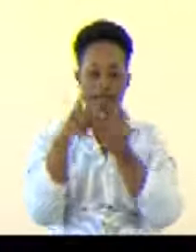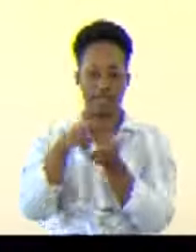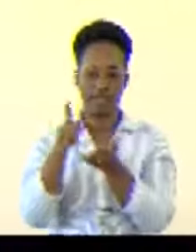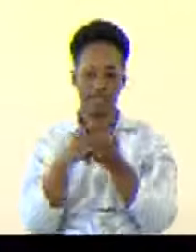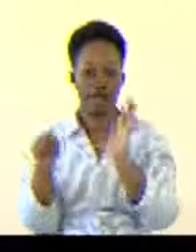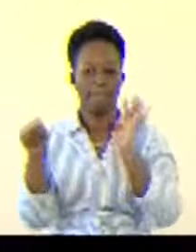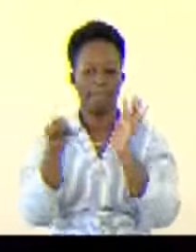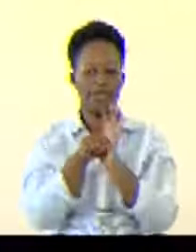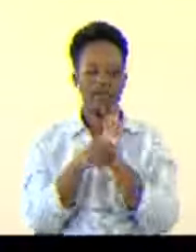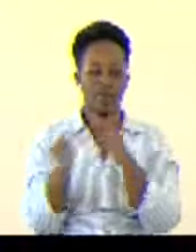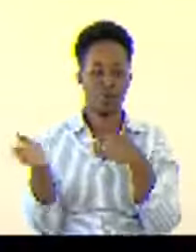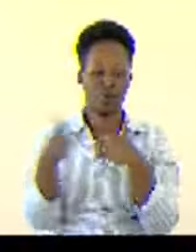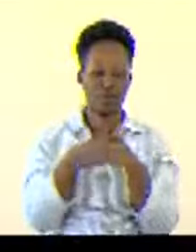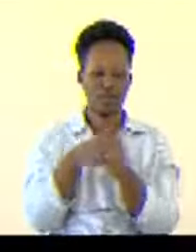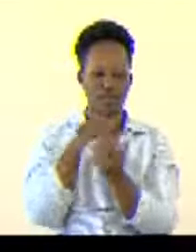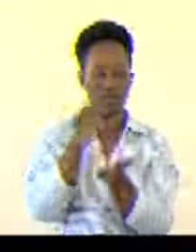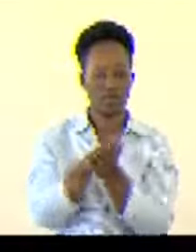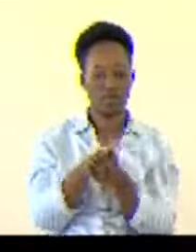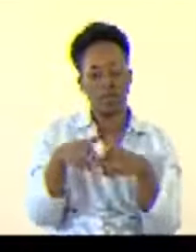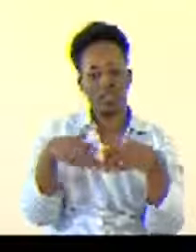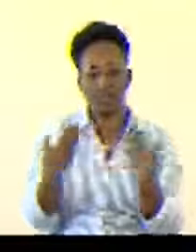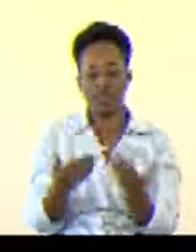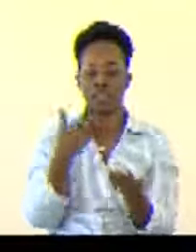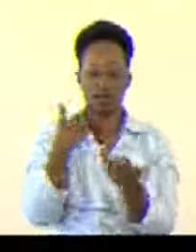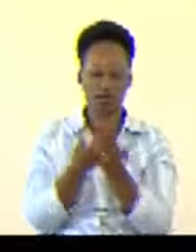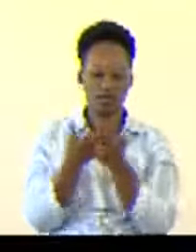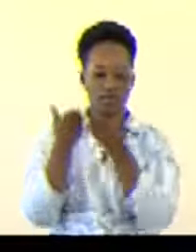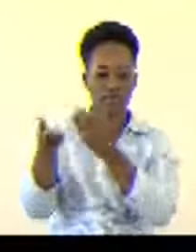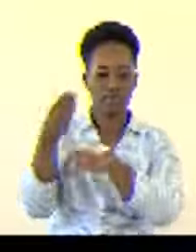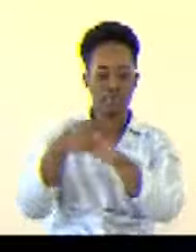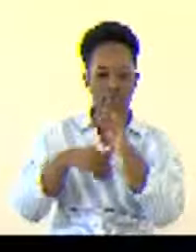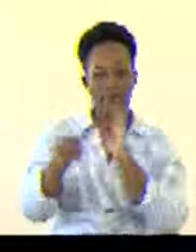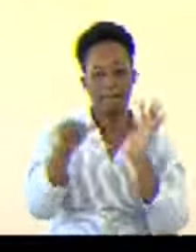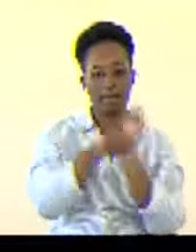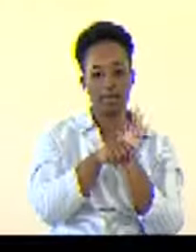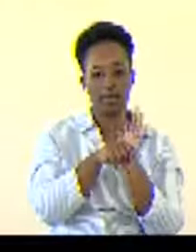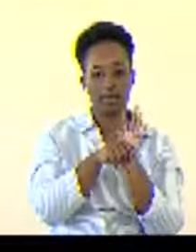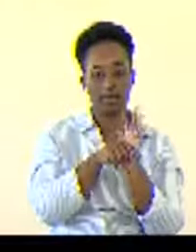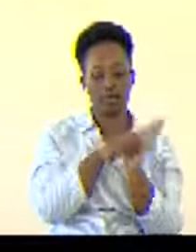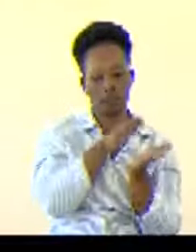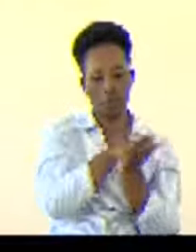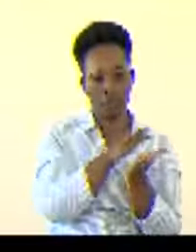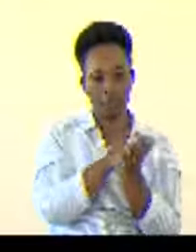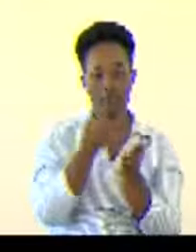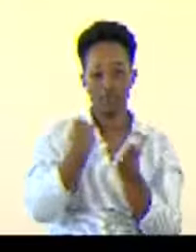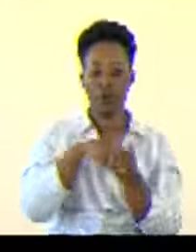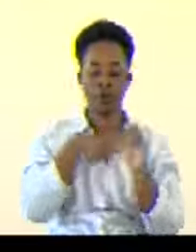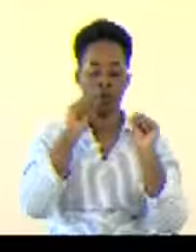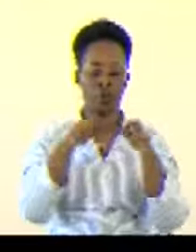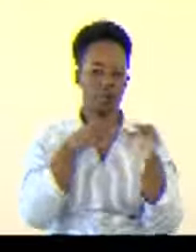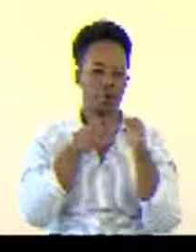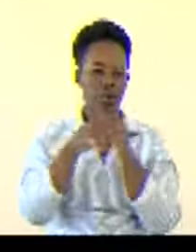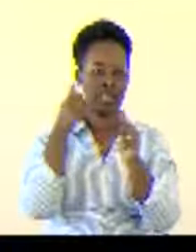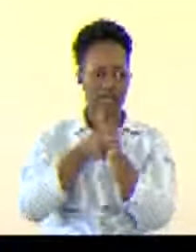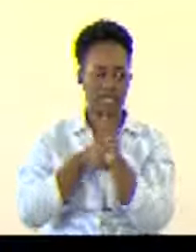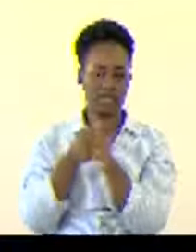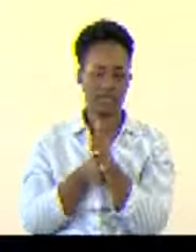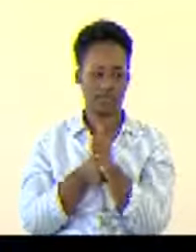closing stock. Oh, goods available for sale minus closing stock. So in this case, we should interpret each unit